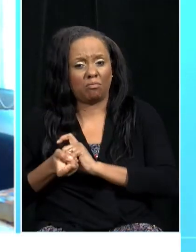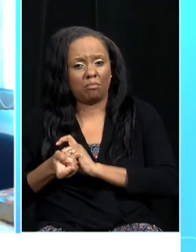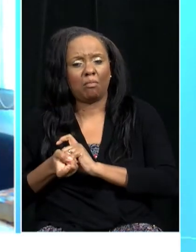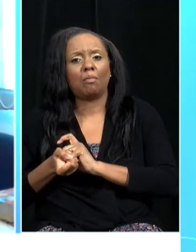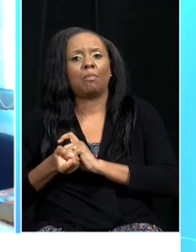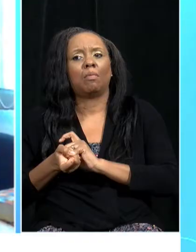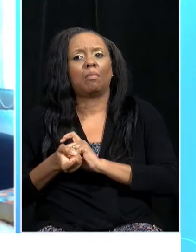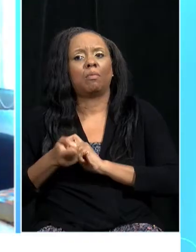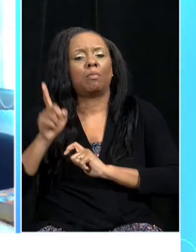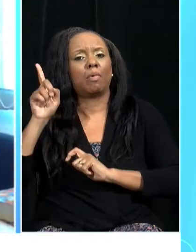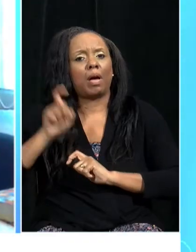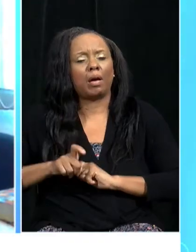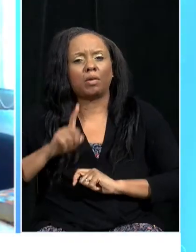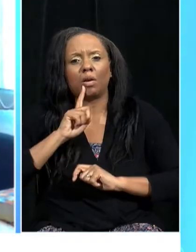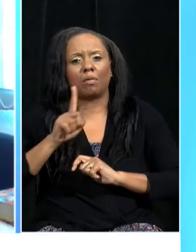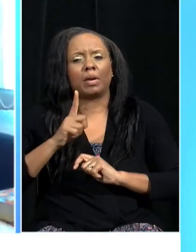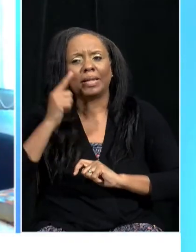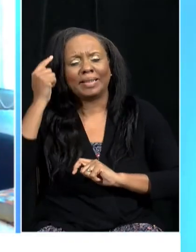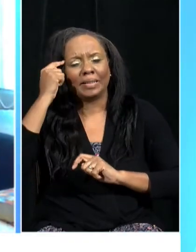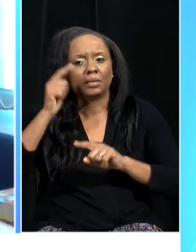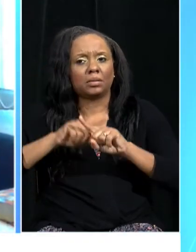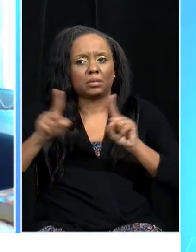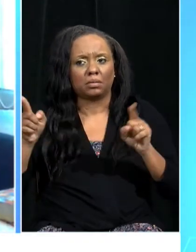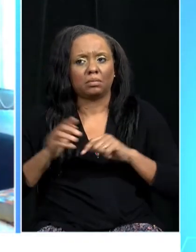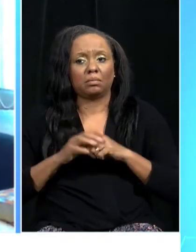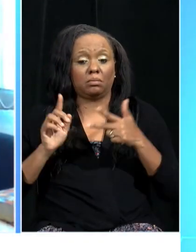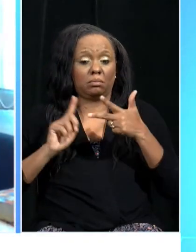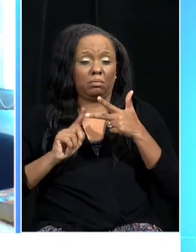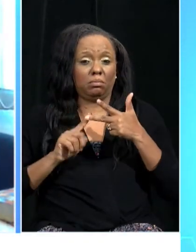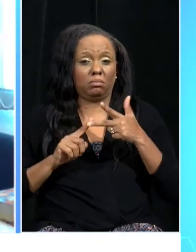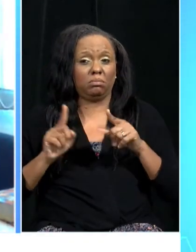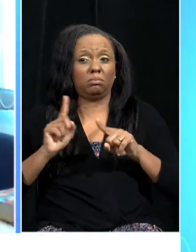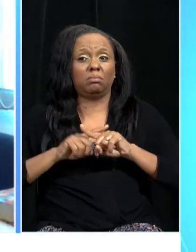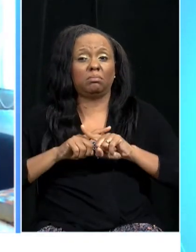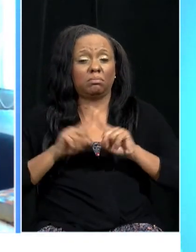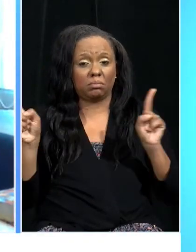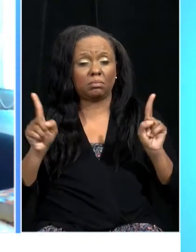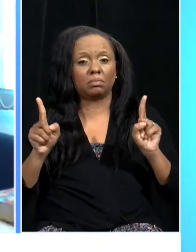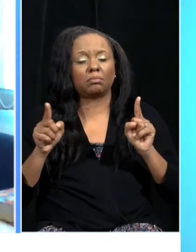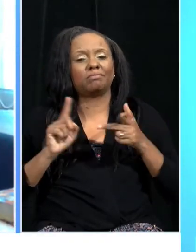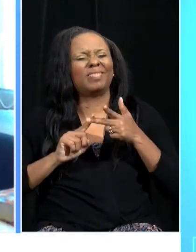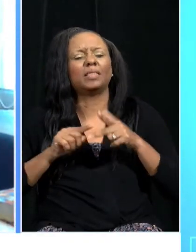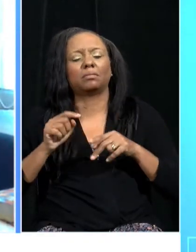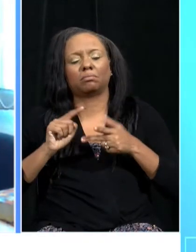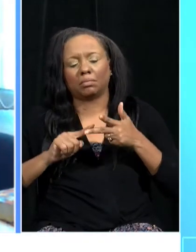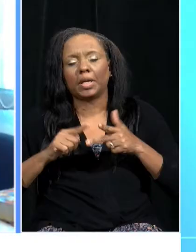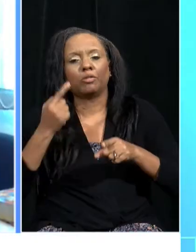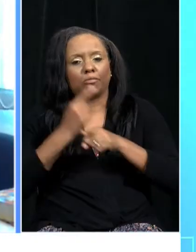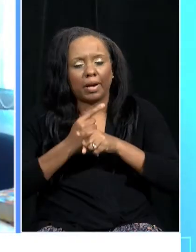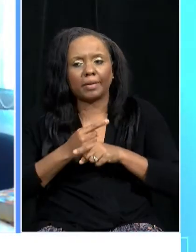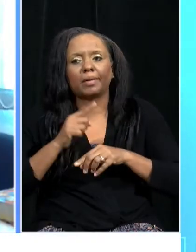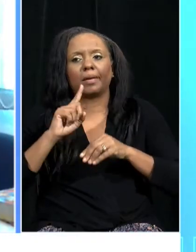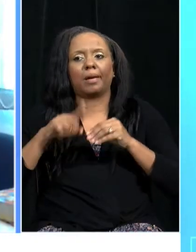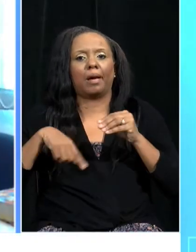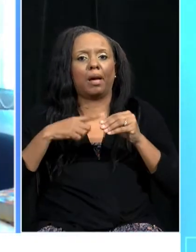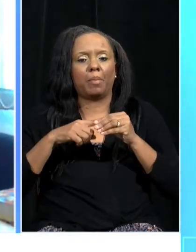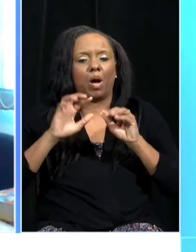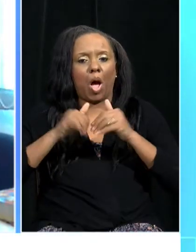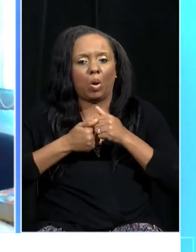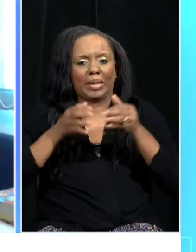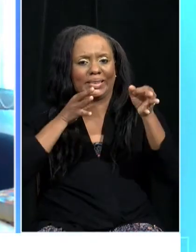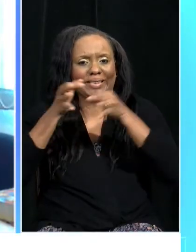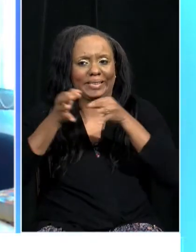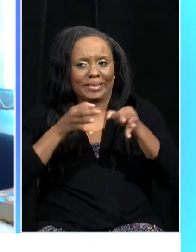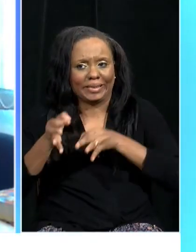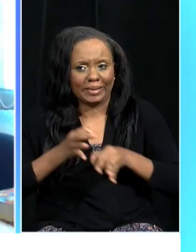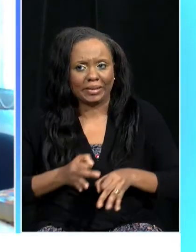about the difference between, say, a public defined benefit pension scheme versus a private defined contribution